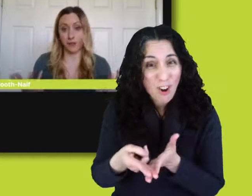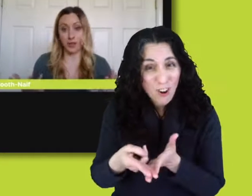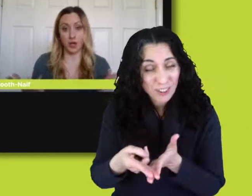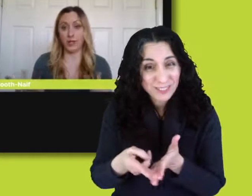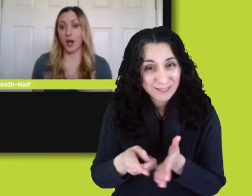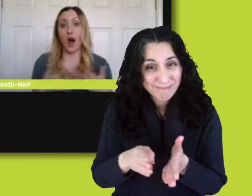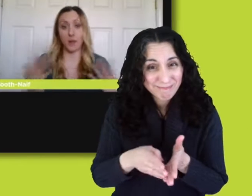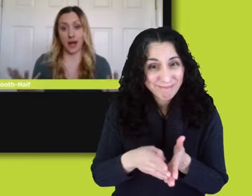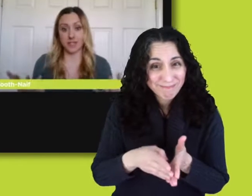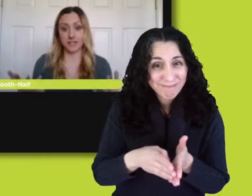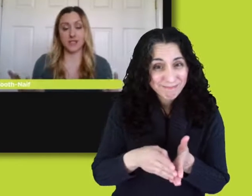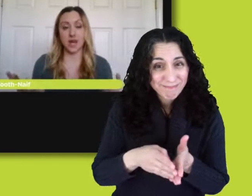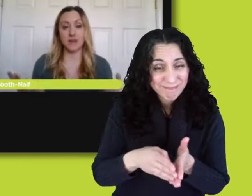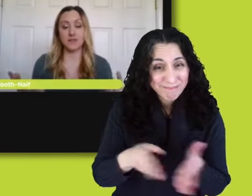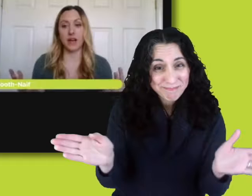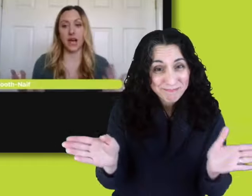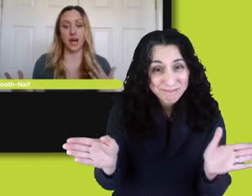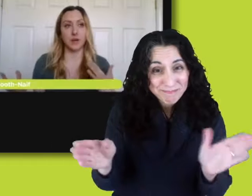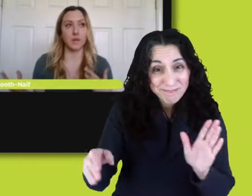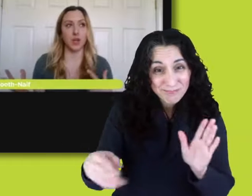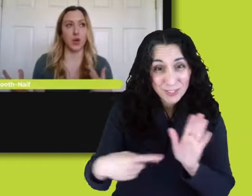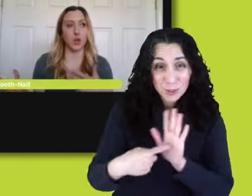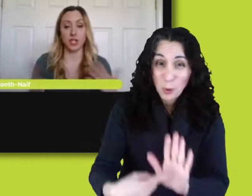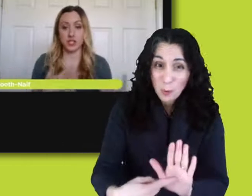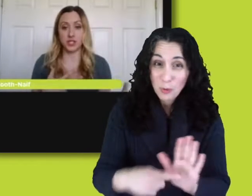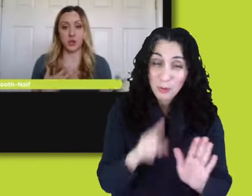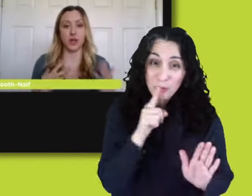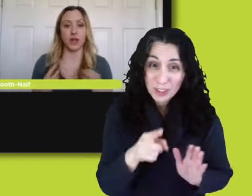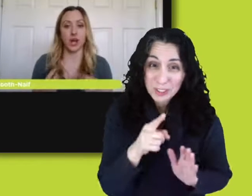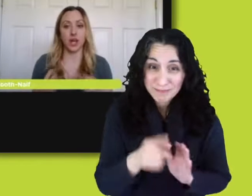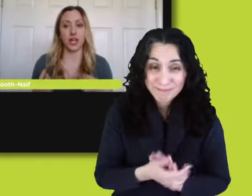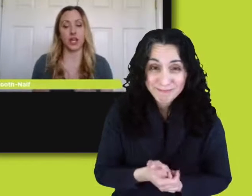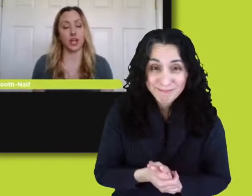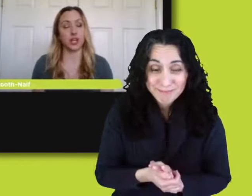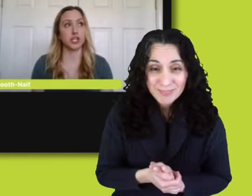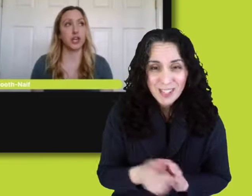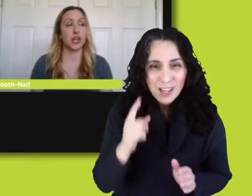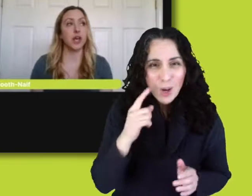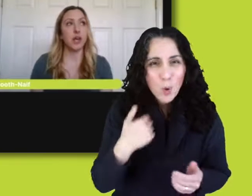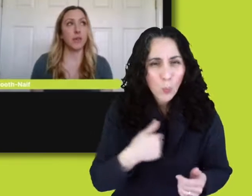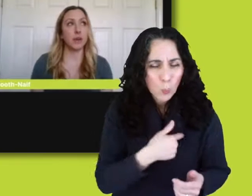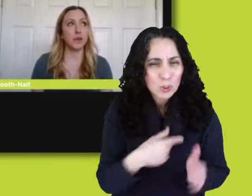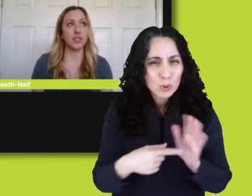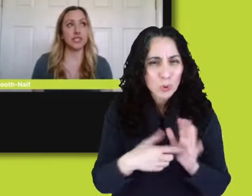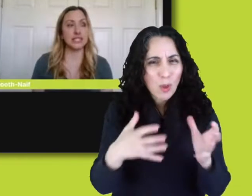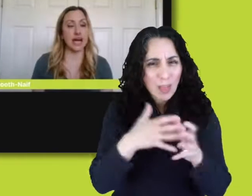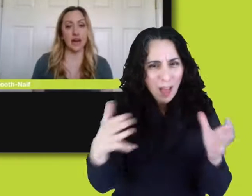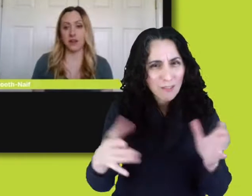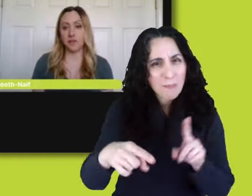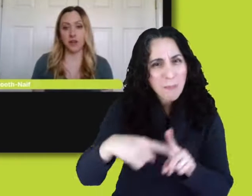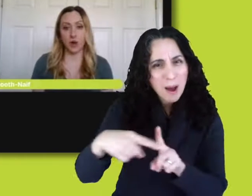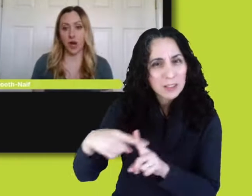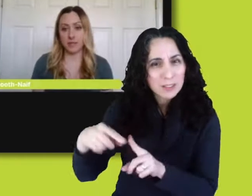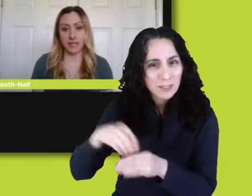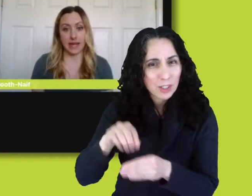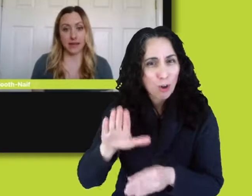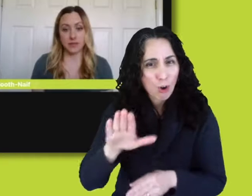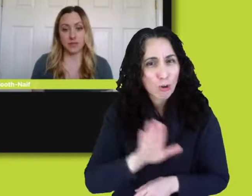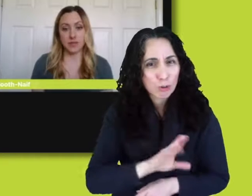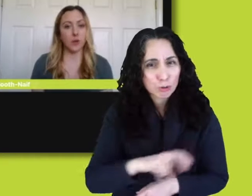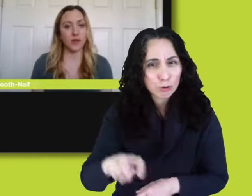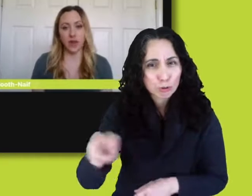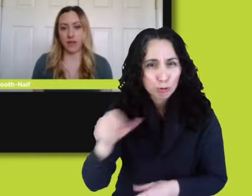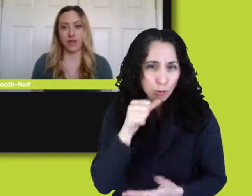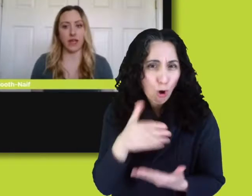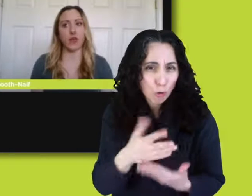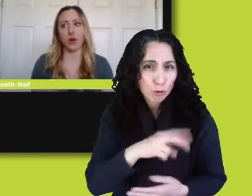of the stuff we show is all the positive stuff, and what she's doing along in her journey. But there's a lot of, ups and